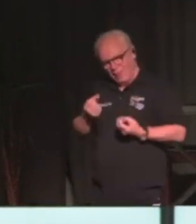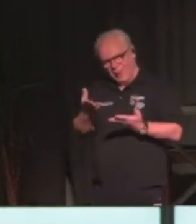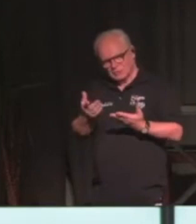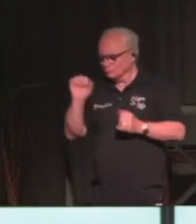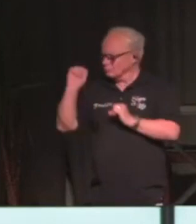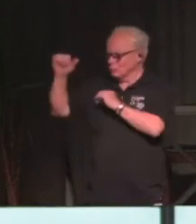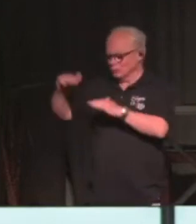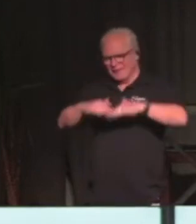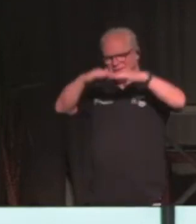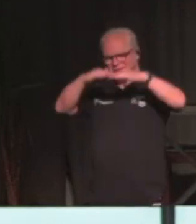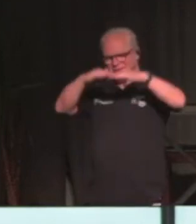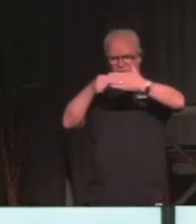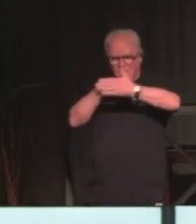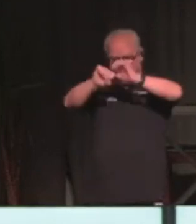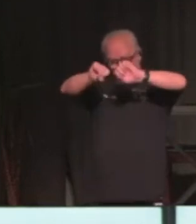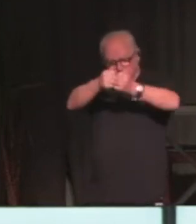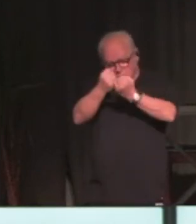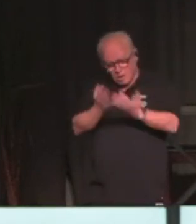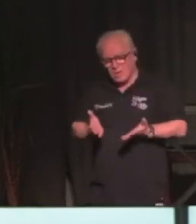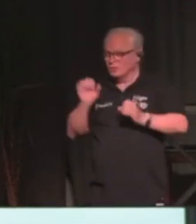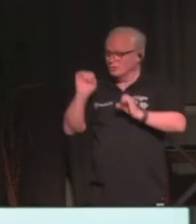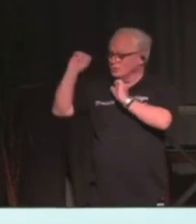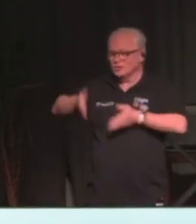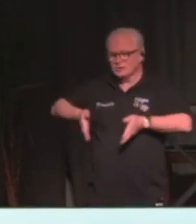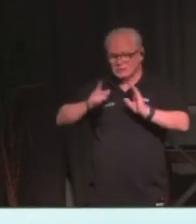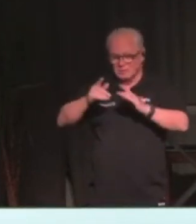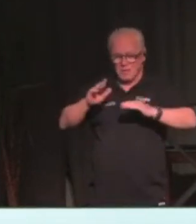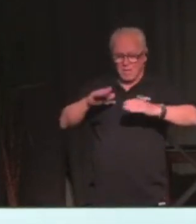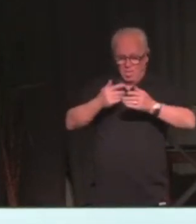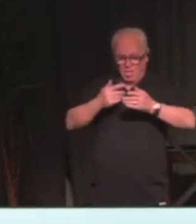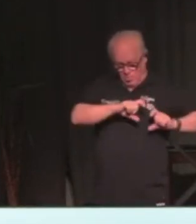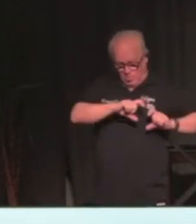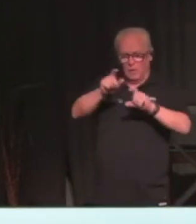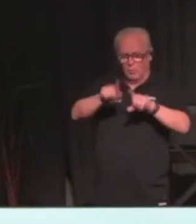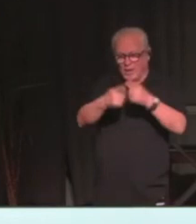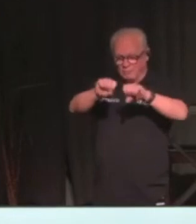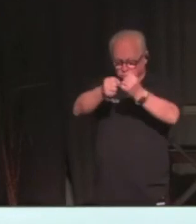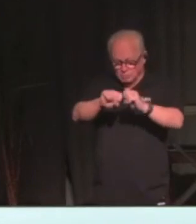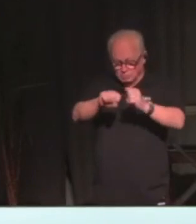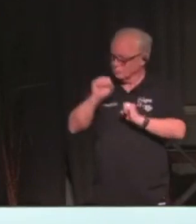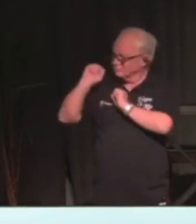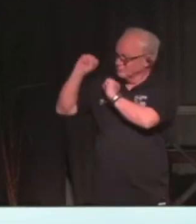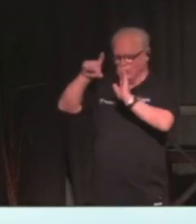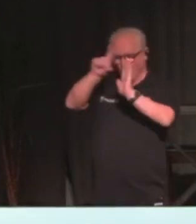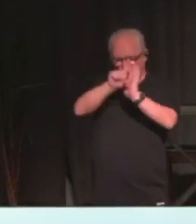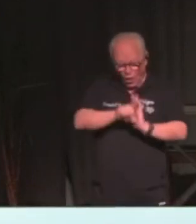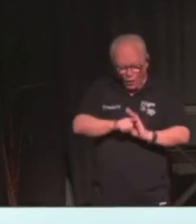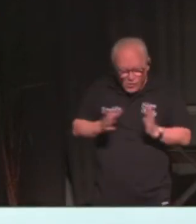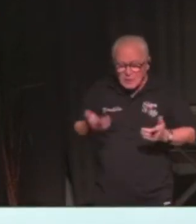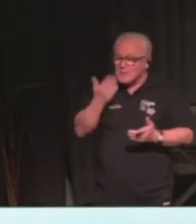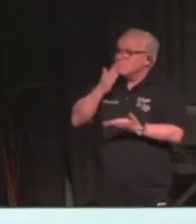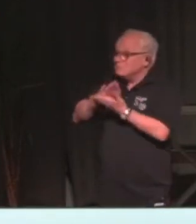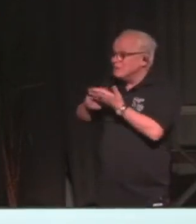you forbid in your boundaries, your order, your structure, and your systems to sustain this world, and we have broken all your laws. And so, God,